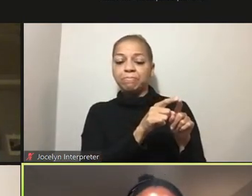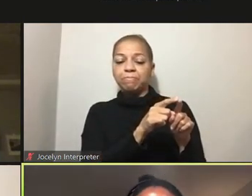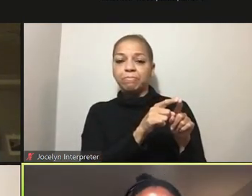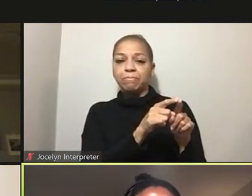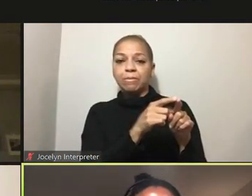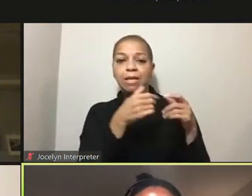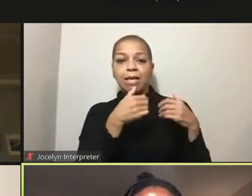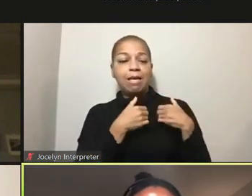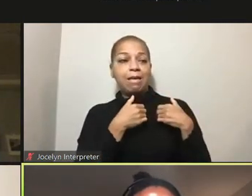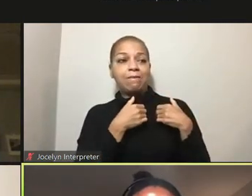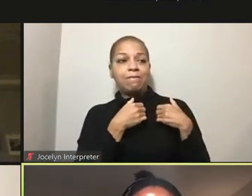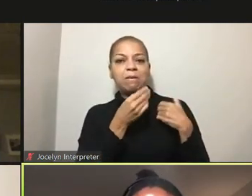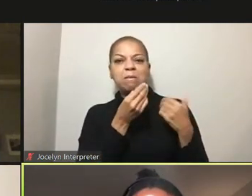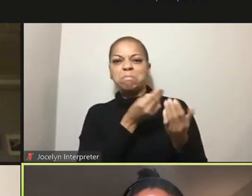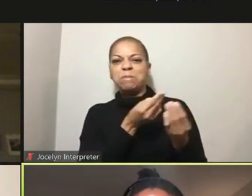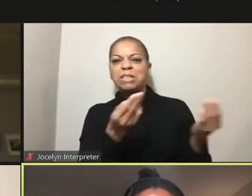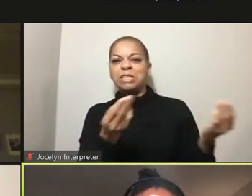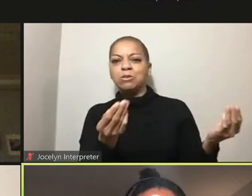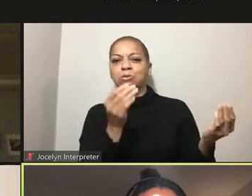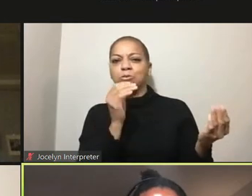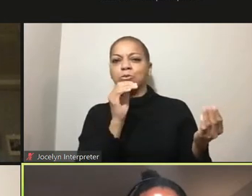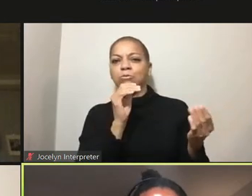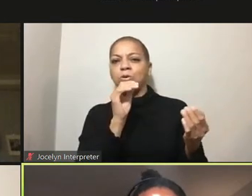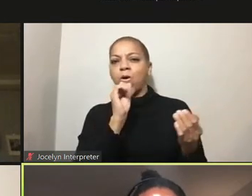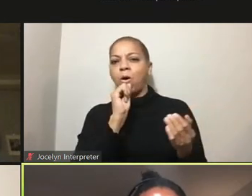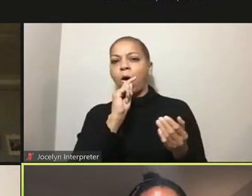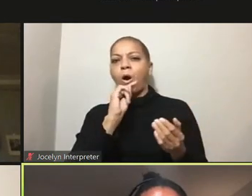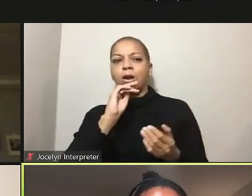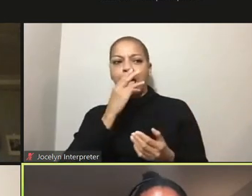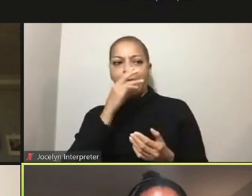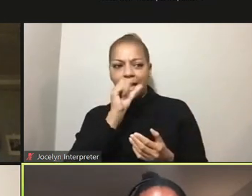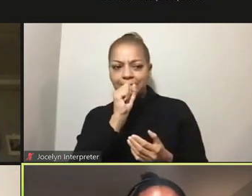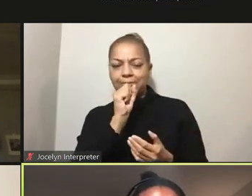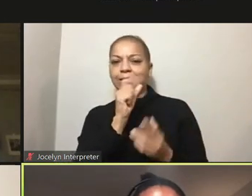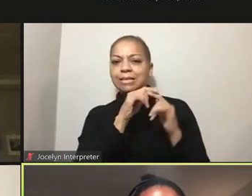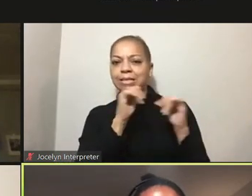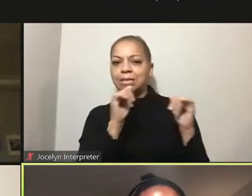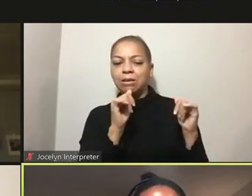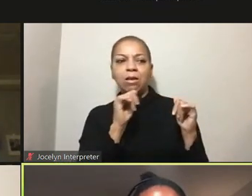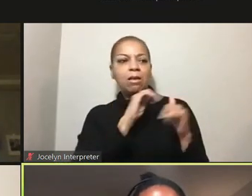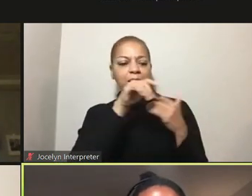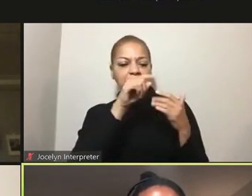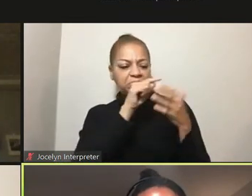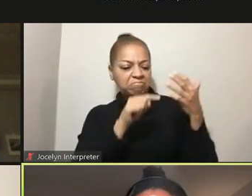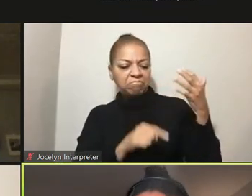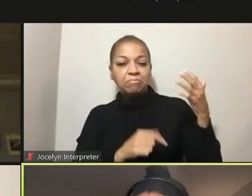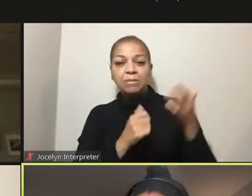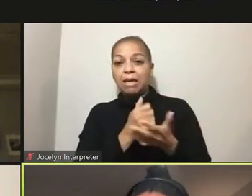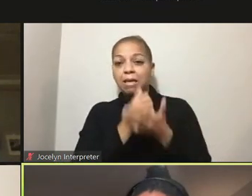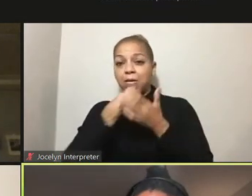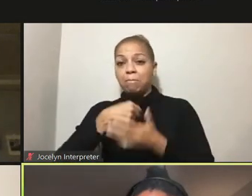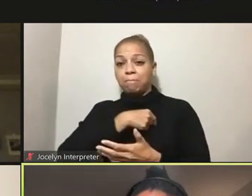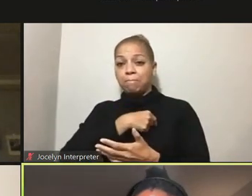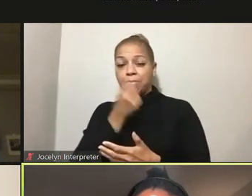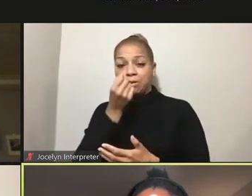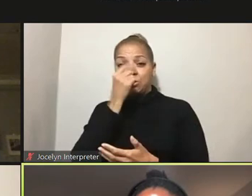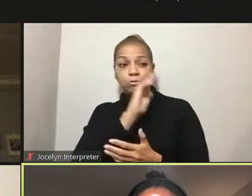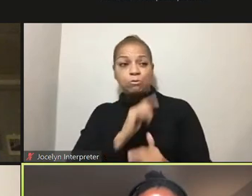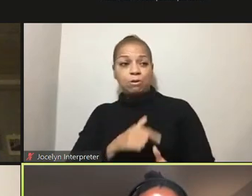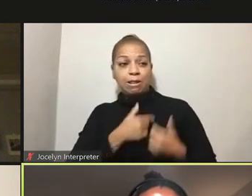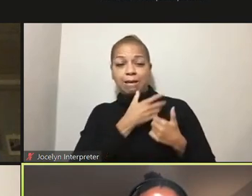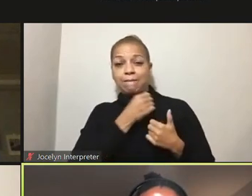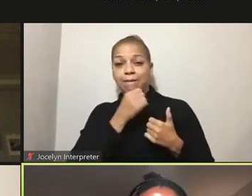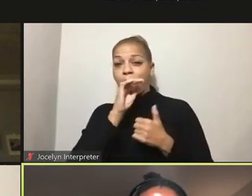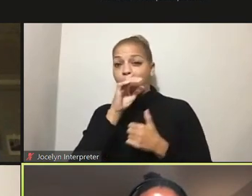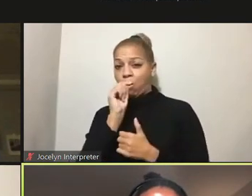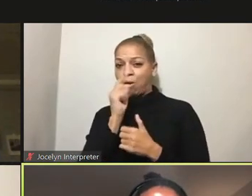archival materials and all kinds of things that help us understand her life and her art production. So, you know, I